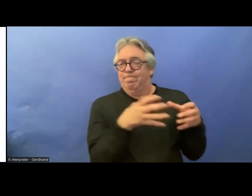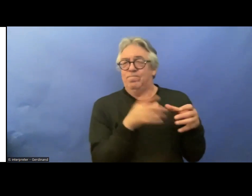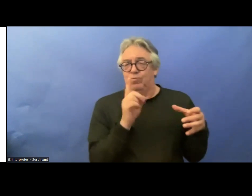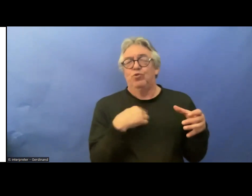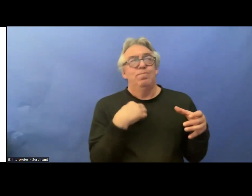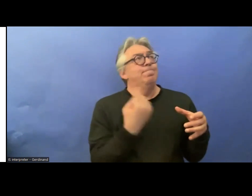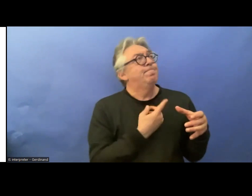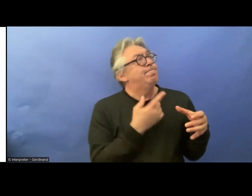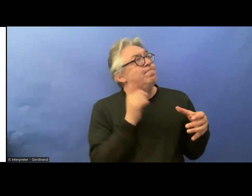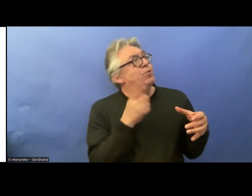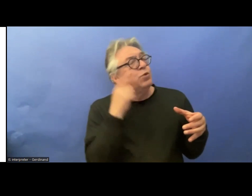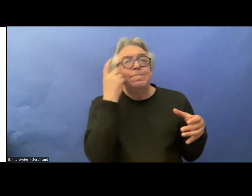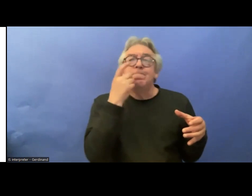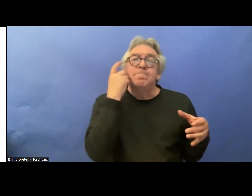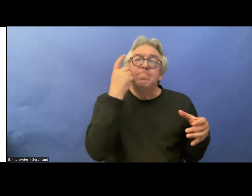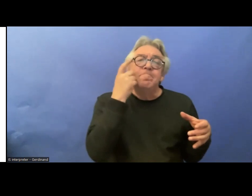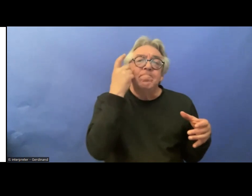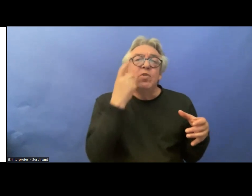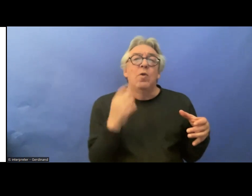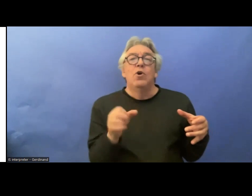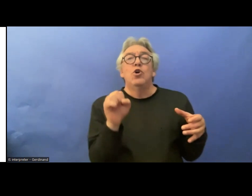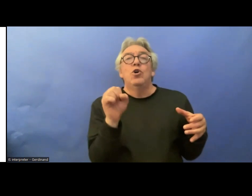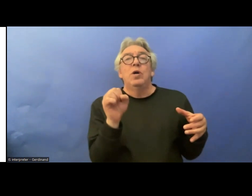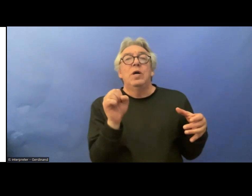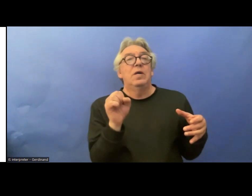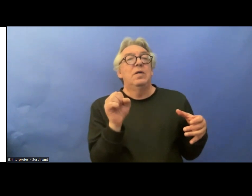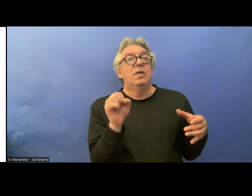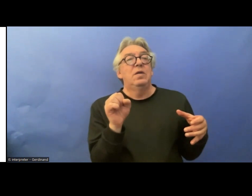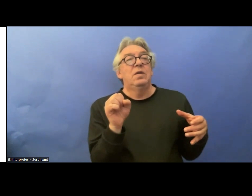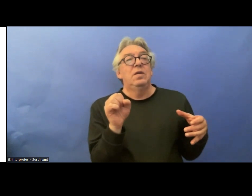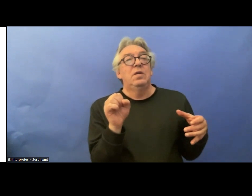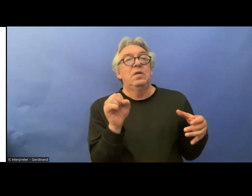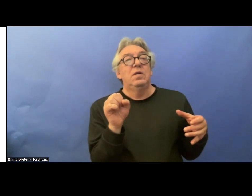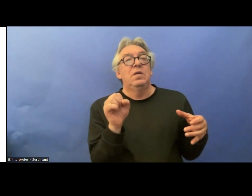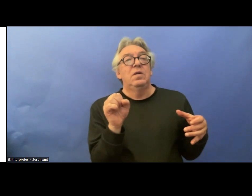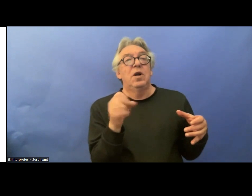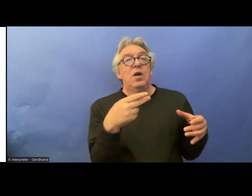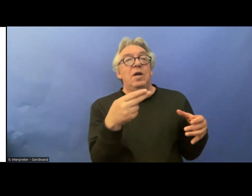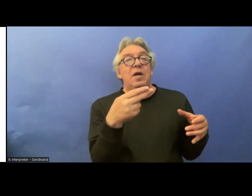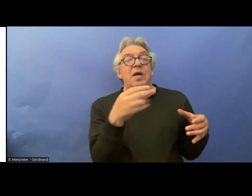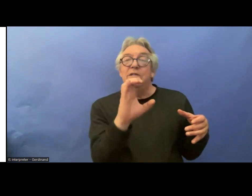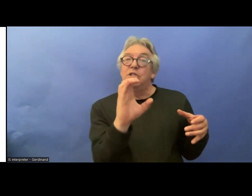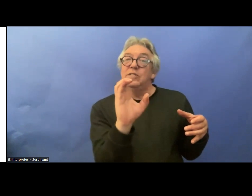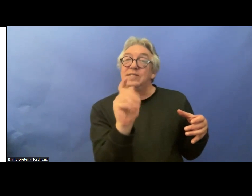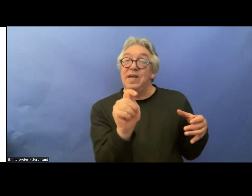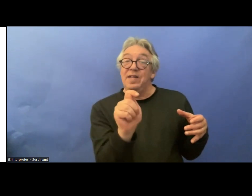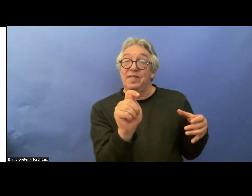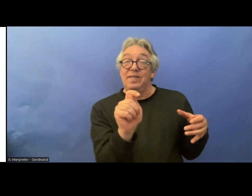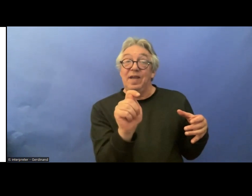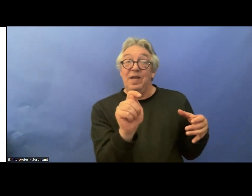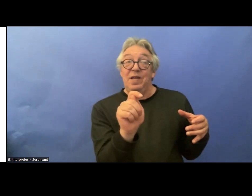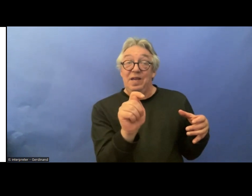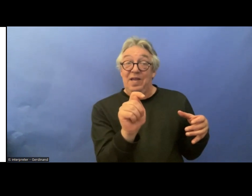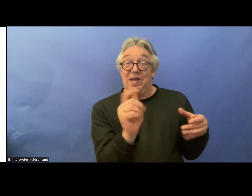whether the extension of the HCT membership, for example, which according to the coordination mapping exercise that